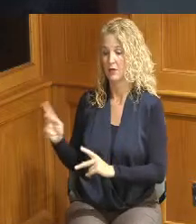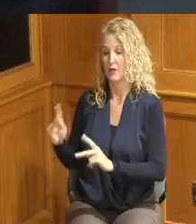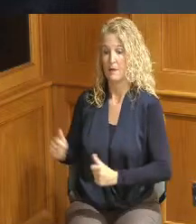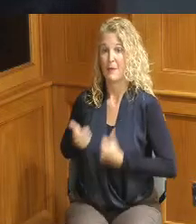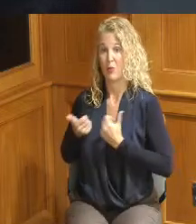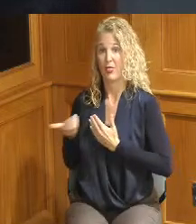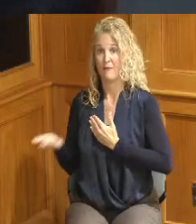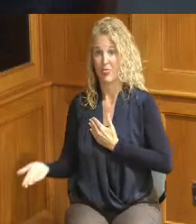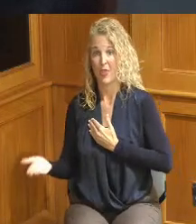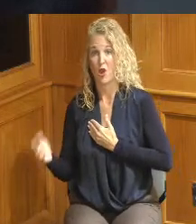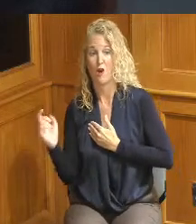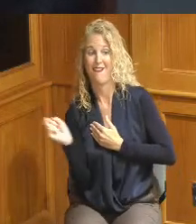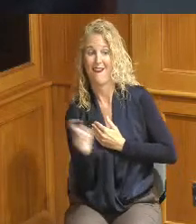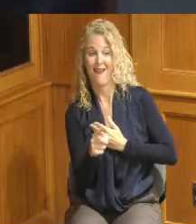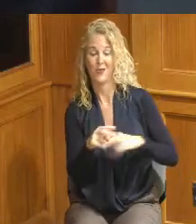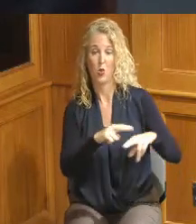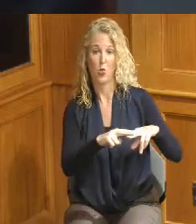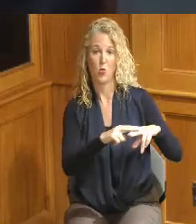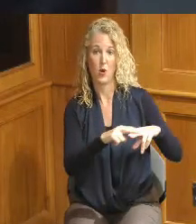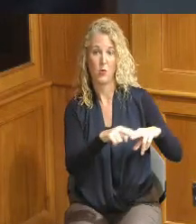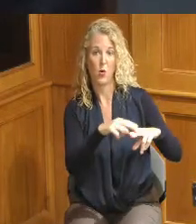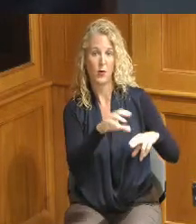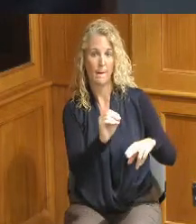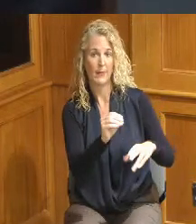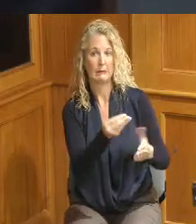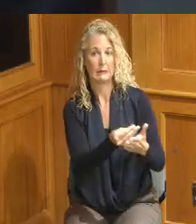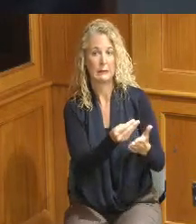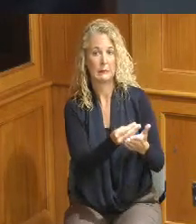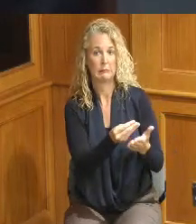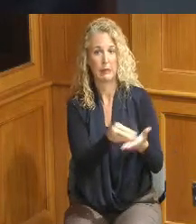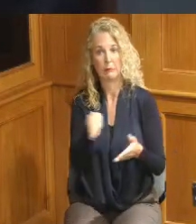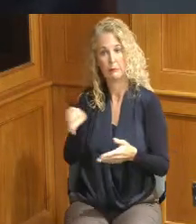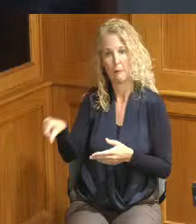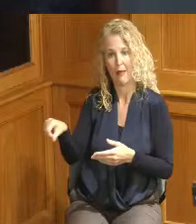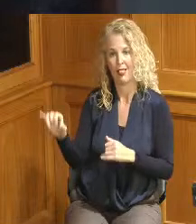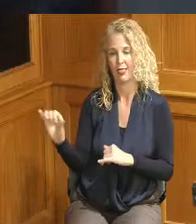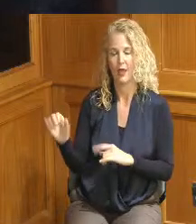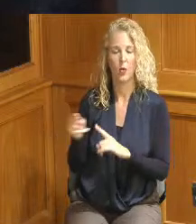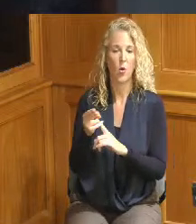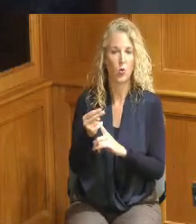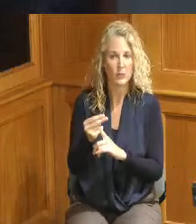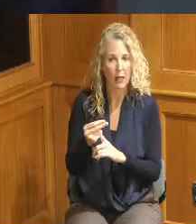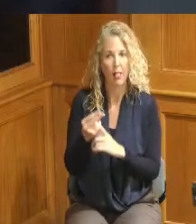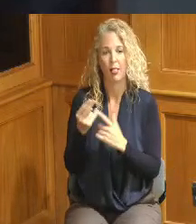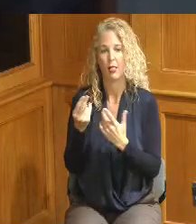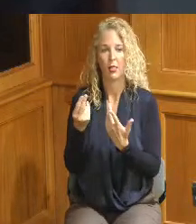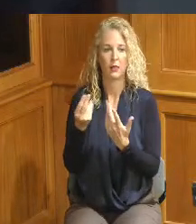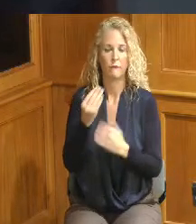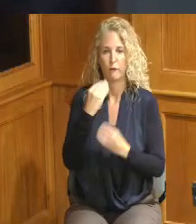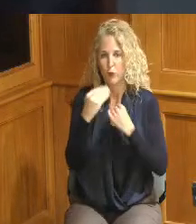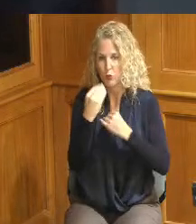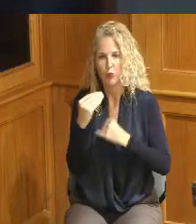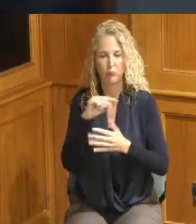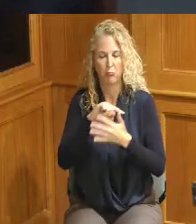about compensation for any harm they may have, or any needs that they have. And so my guidance to